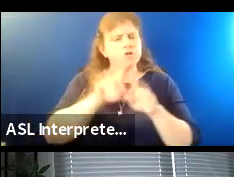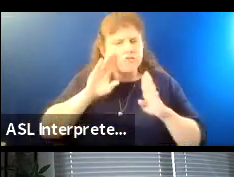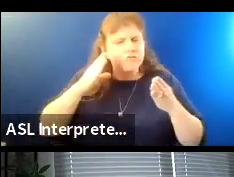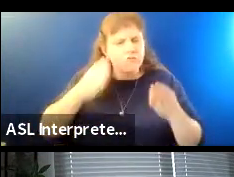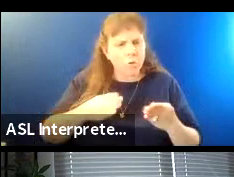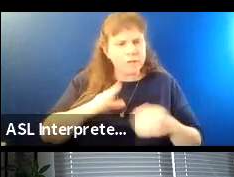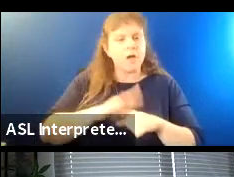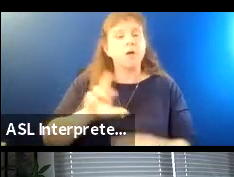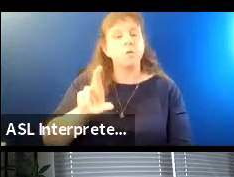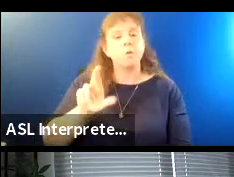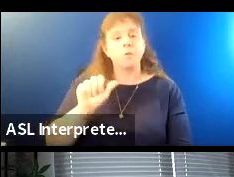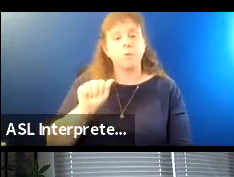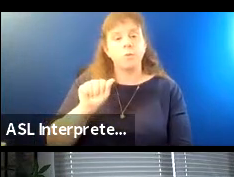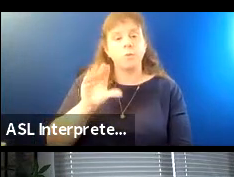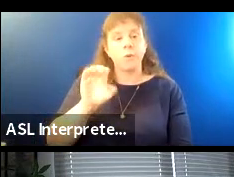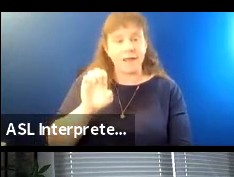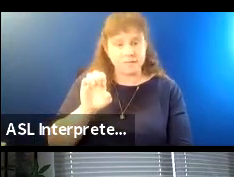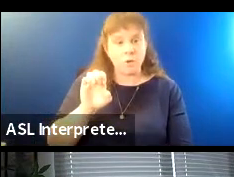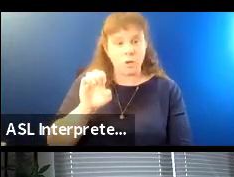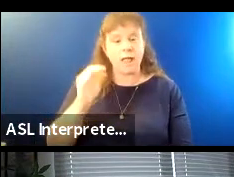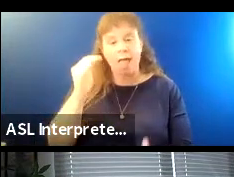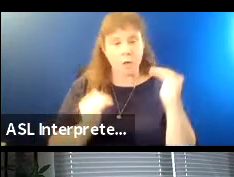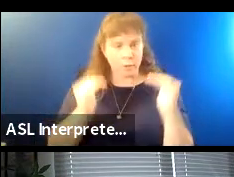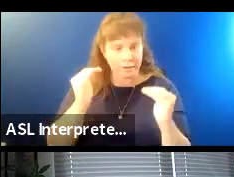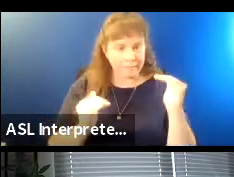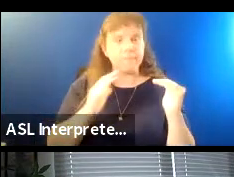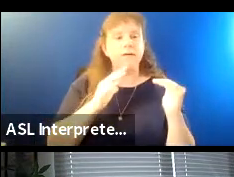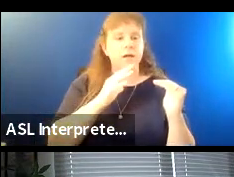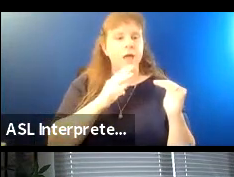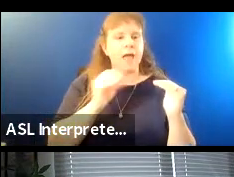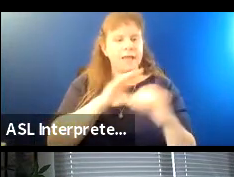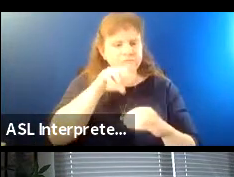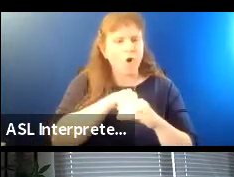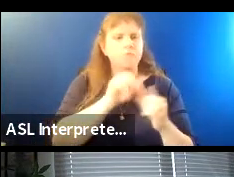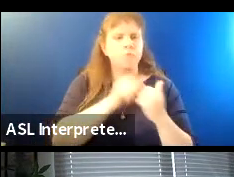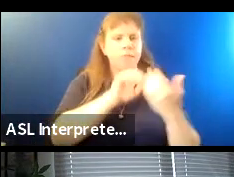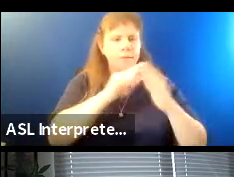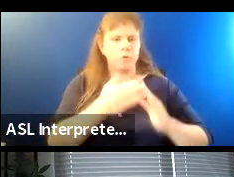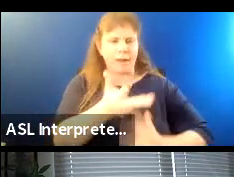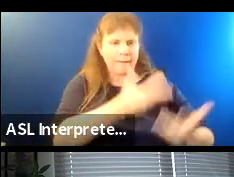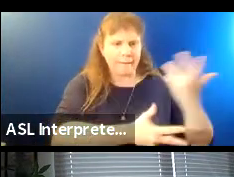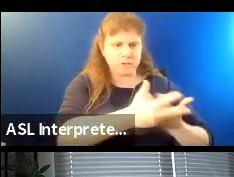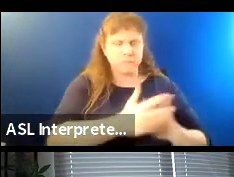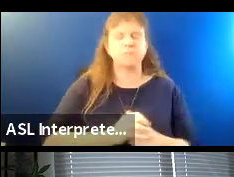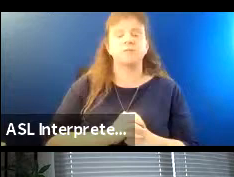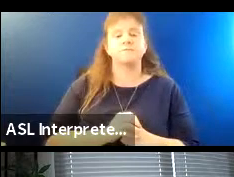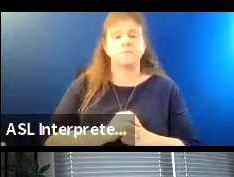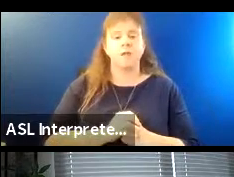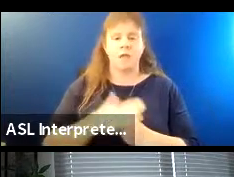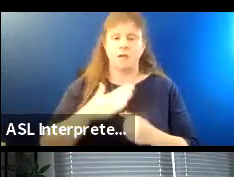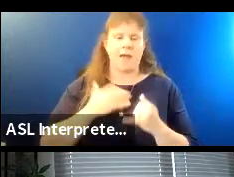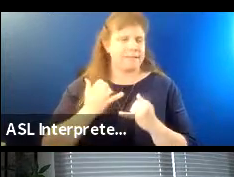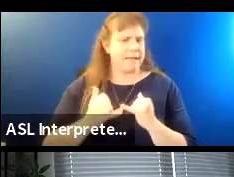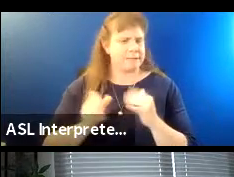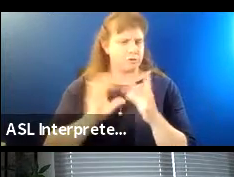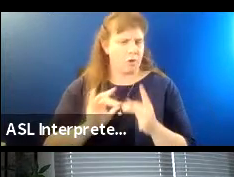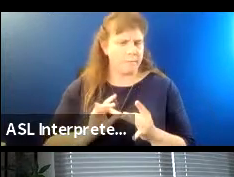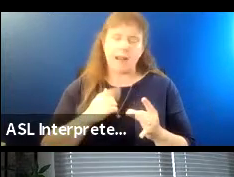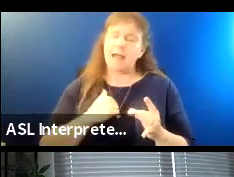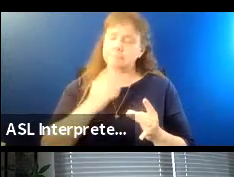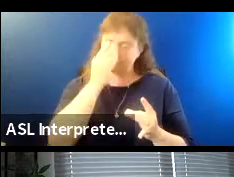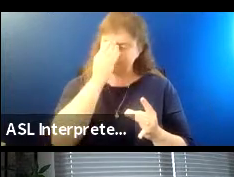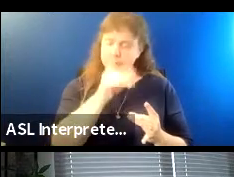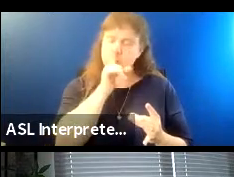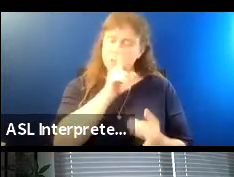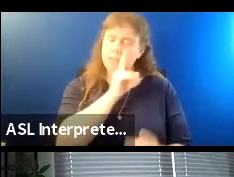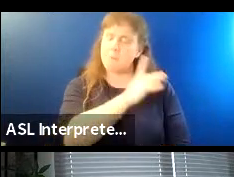intentional community engagement. The comment that I would like to just and with this, I really am appreciative